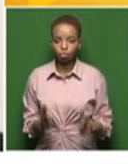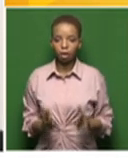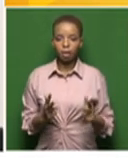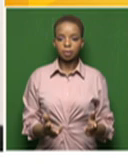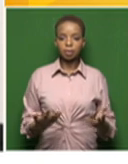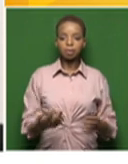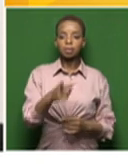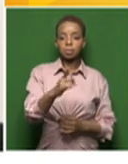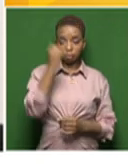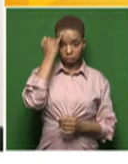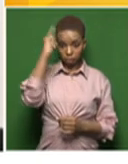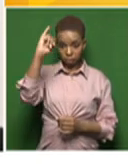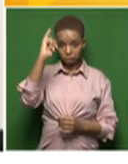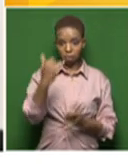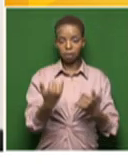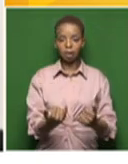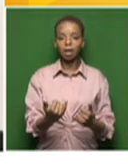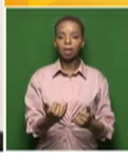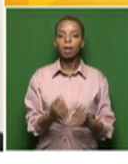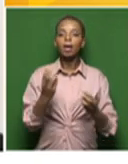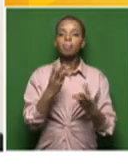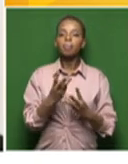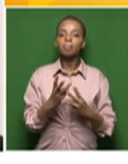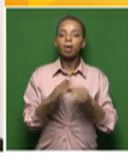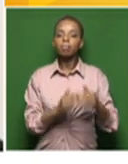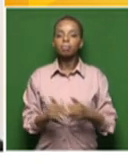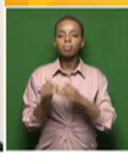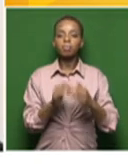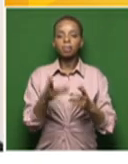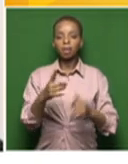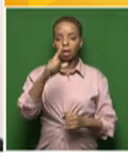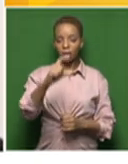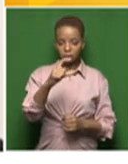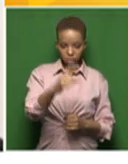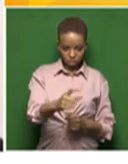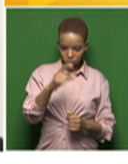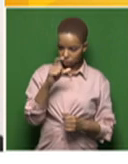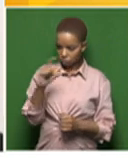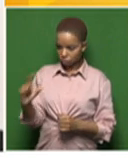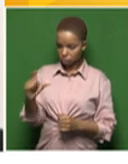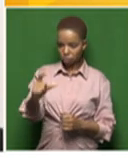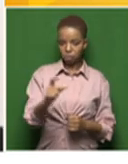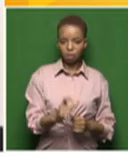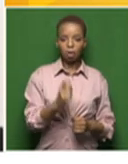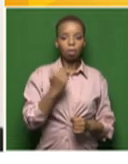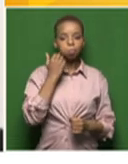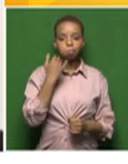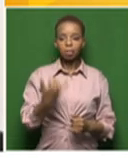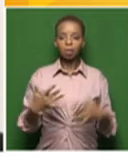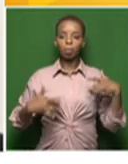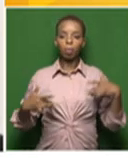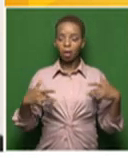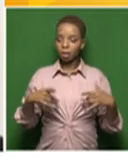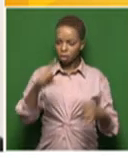start being careful of placing cards everywhere. And you don't want to have another item that you have to worry about